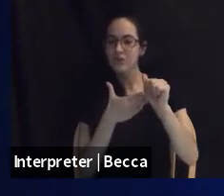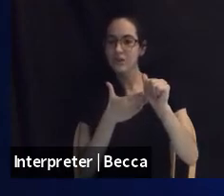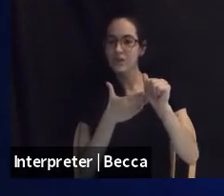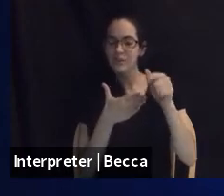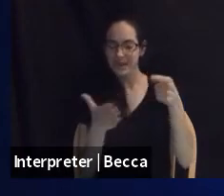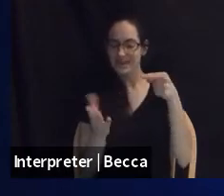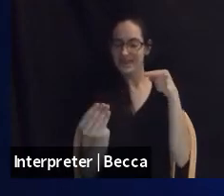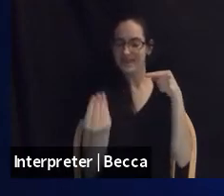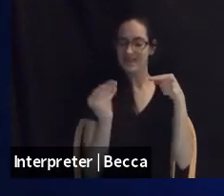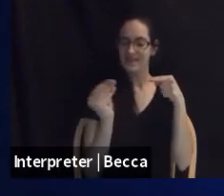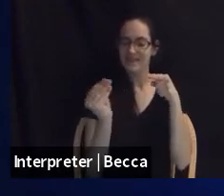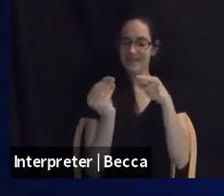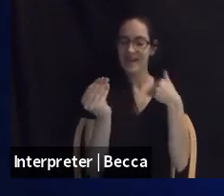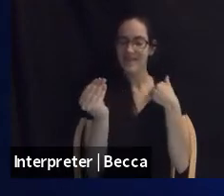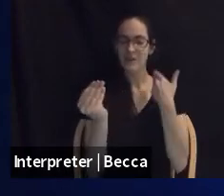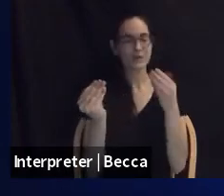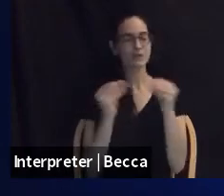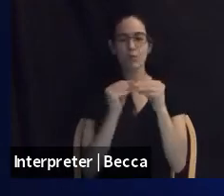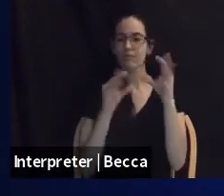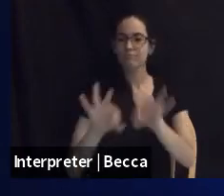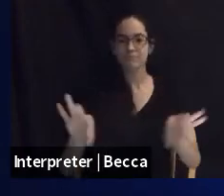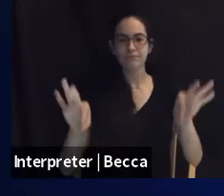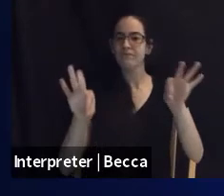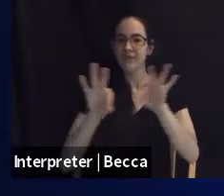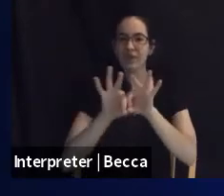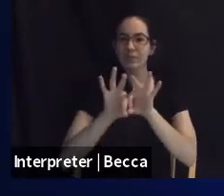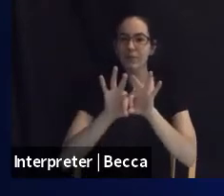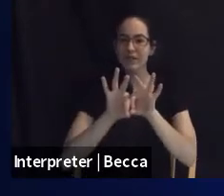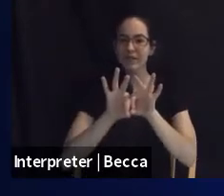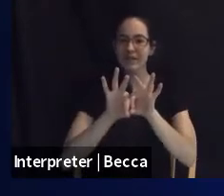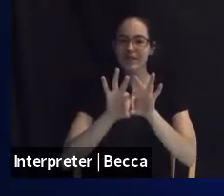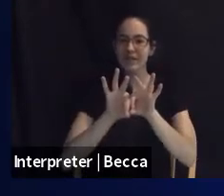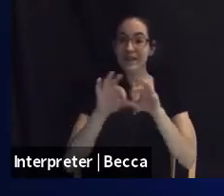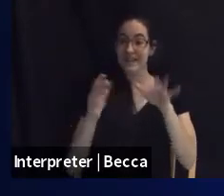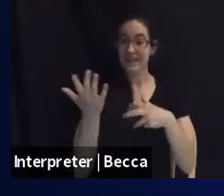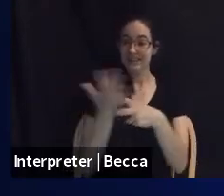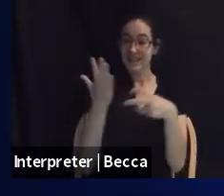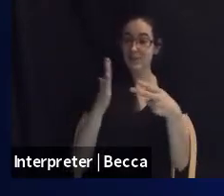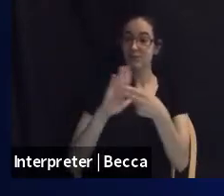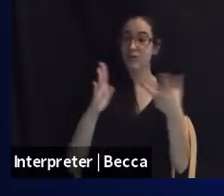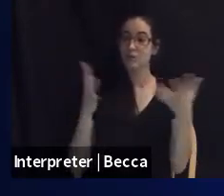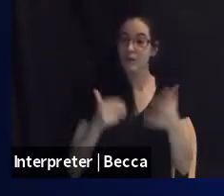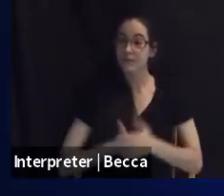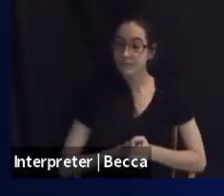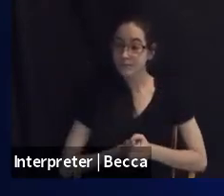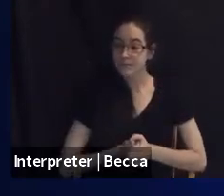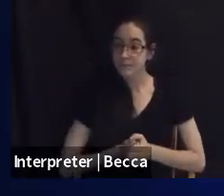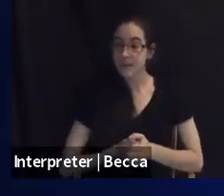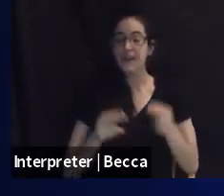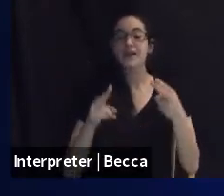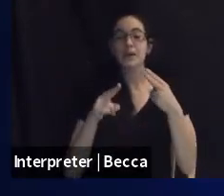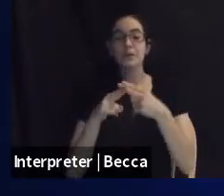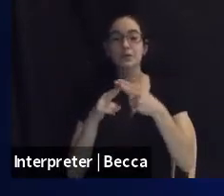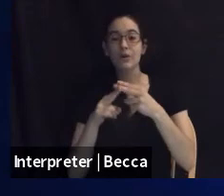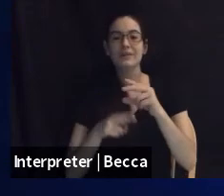something much more valuable than that. You know what the ticket was called that he bought? It was called the